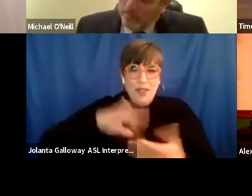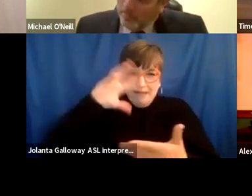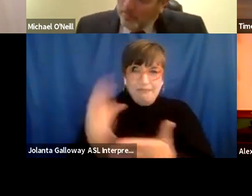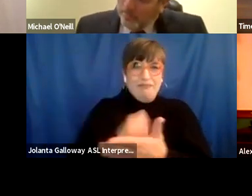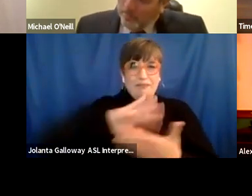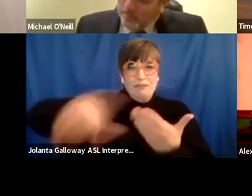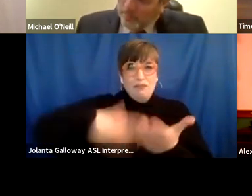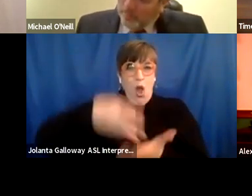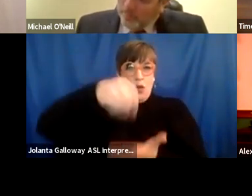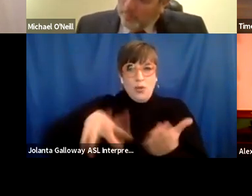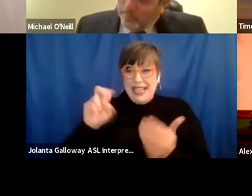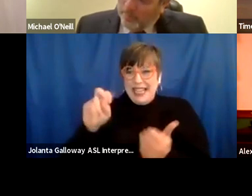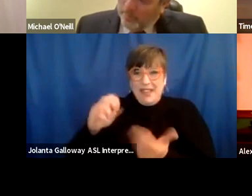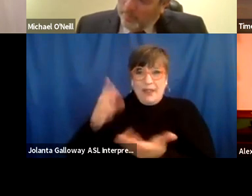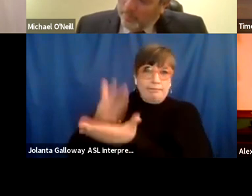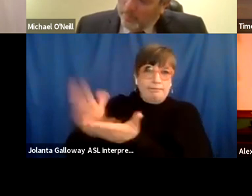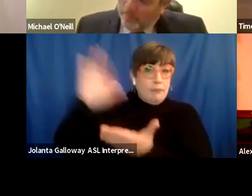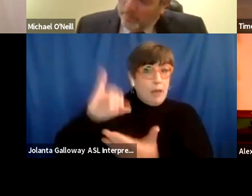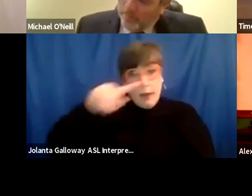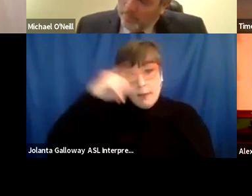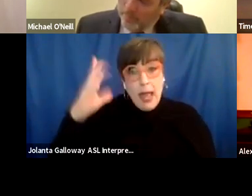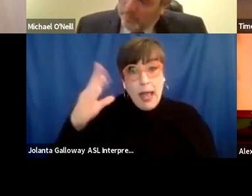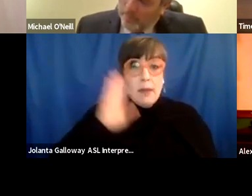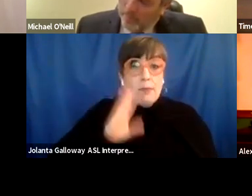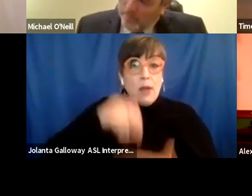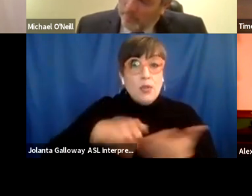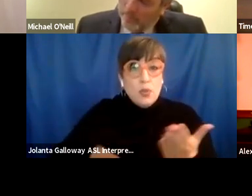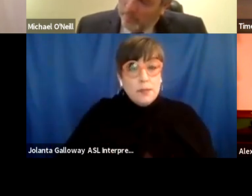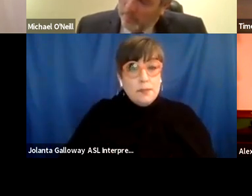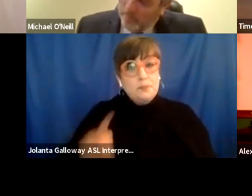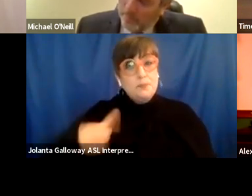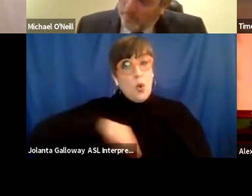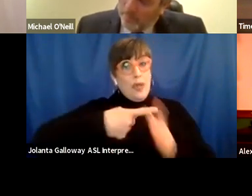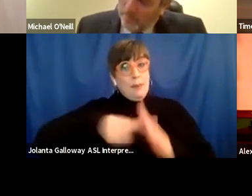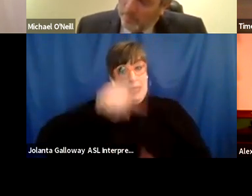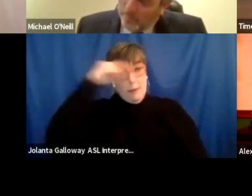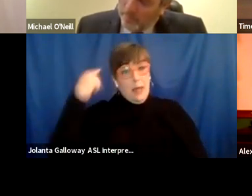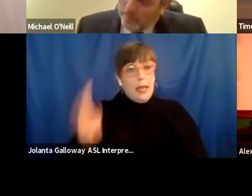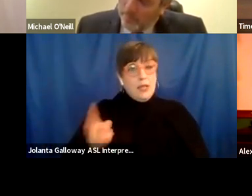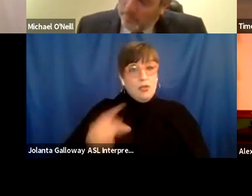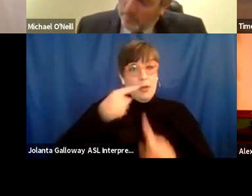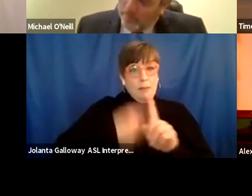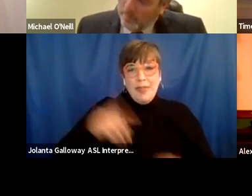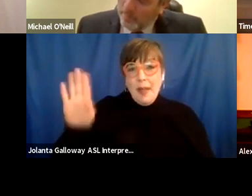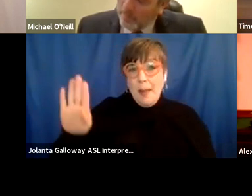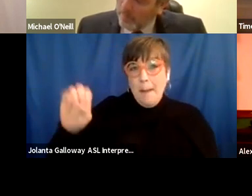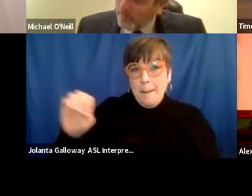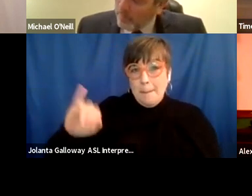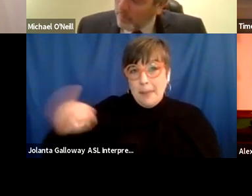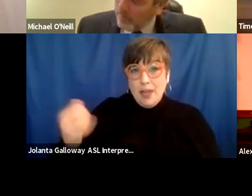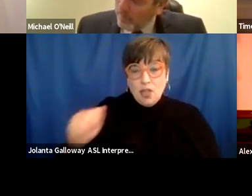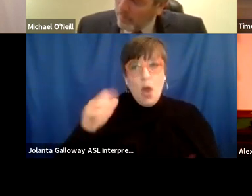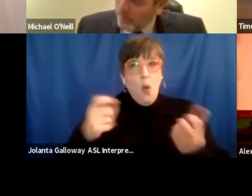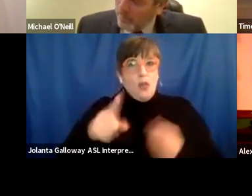being disproportionately left out, like our Black and Brown students. As we begin Black History Month, BEJA wants you to recommit to